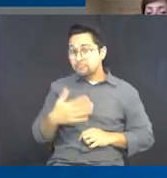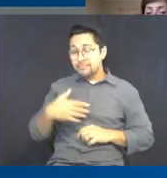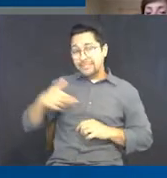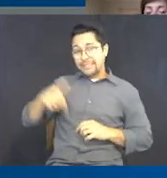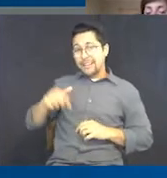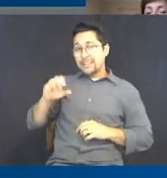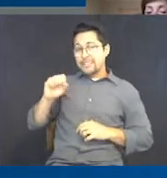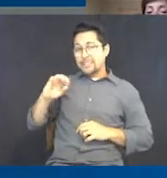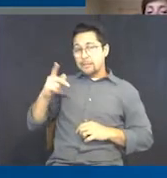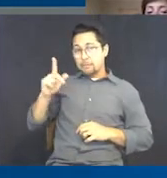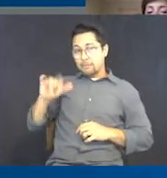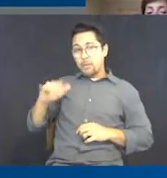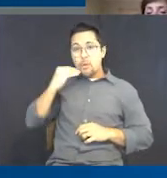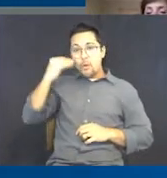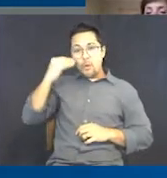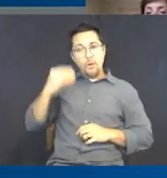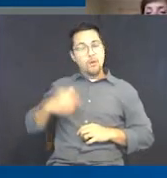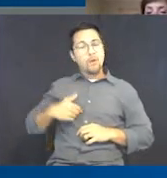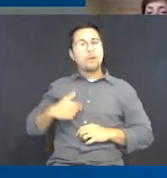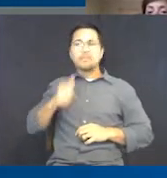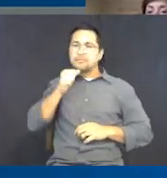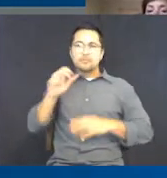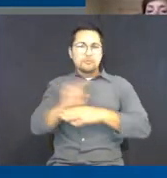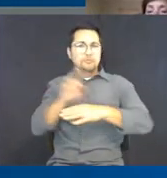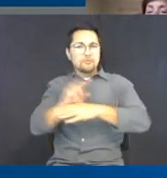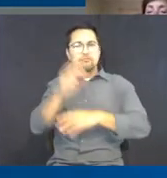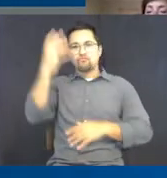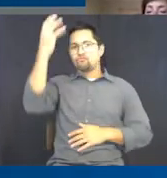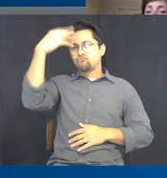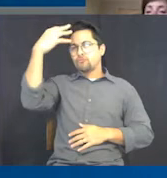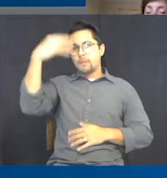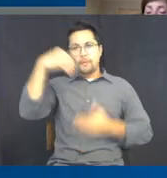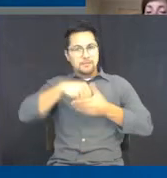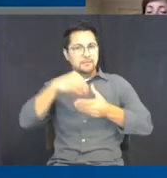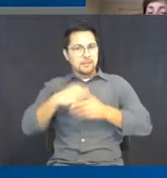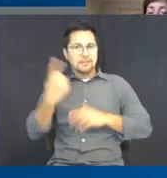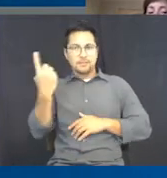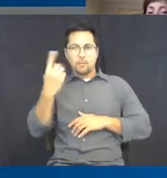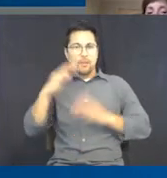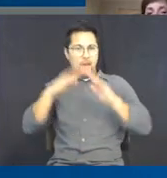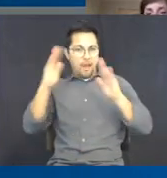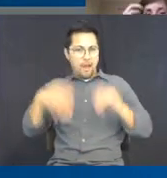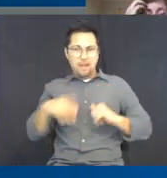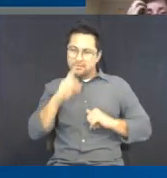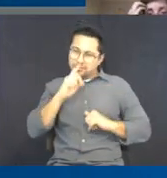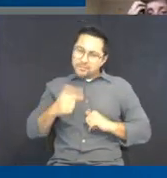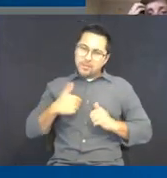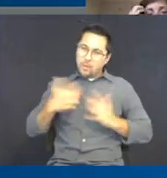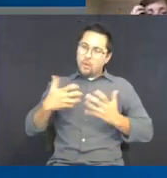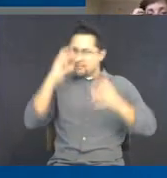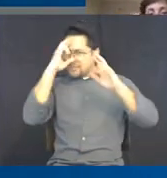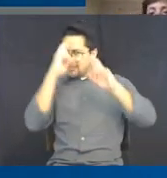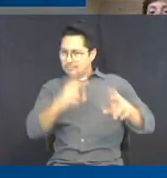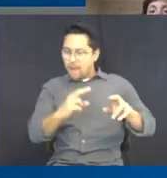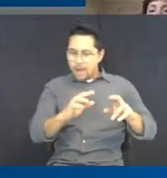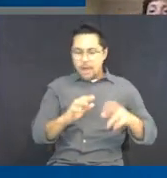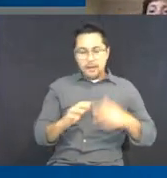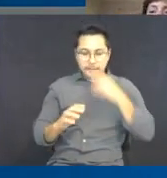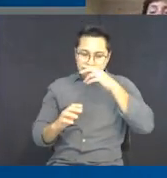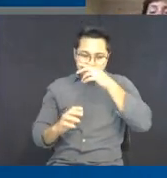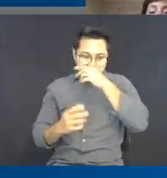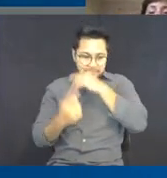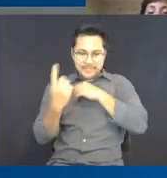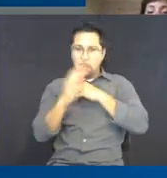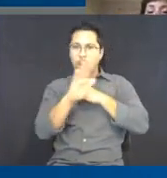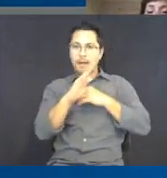these sensors. However, we understand there is the need to be able to provide some drop-in remote support. So we have a partnership with a